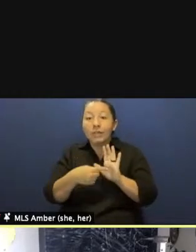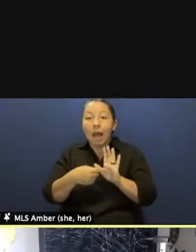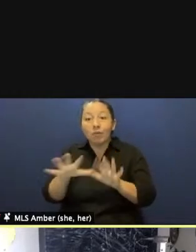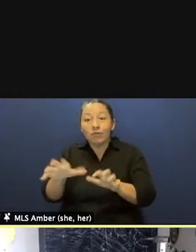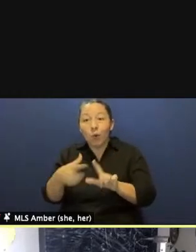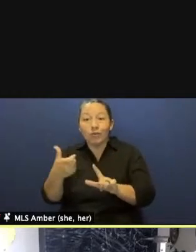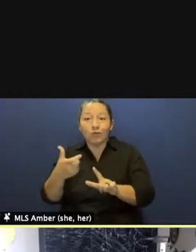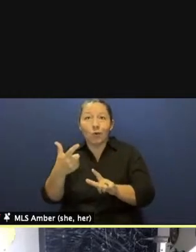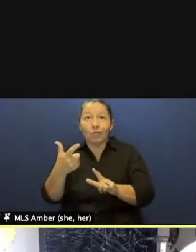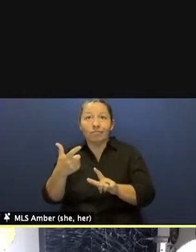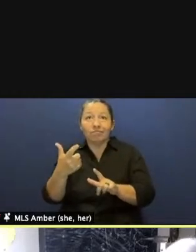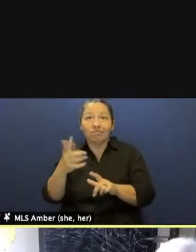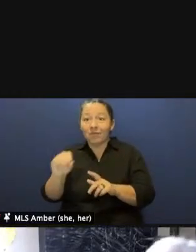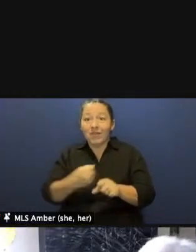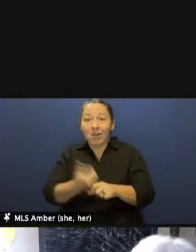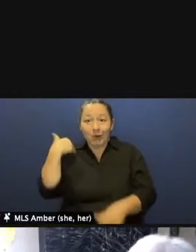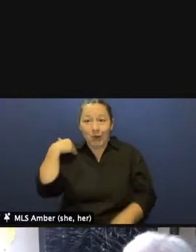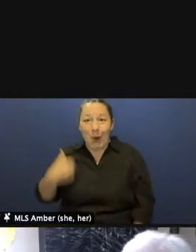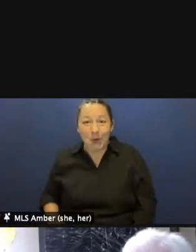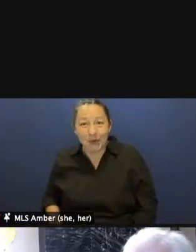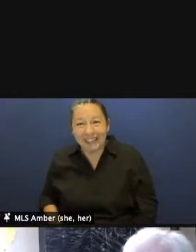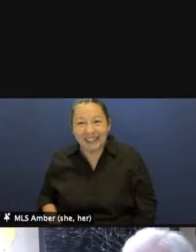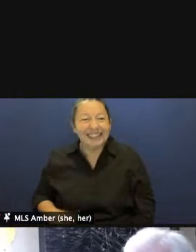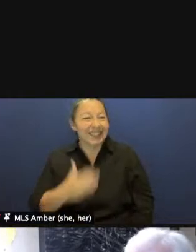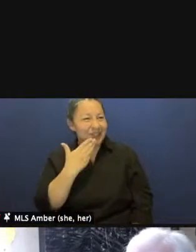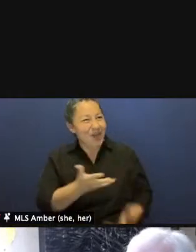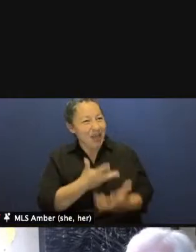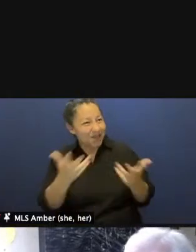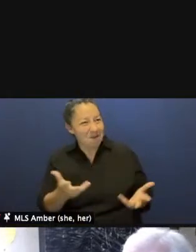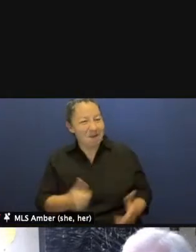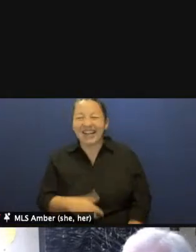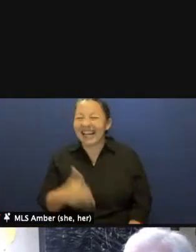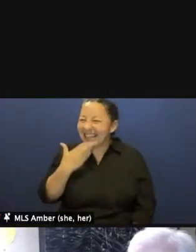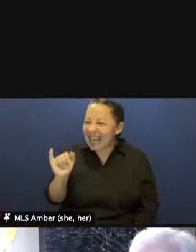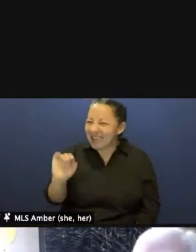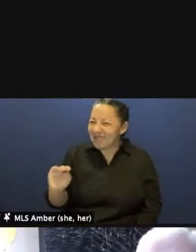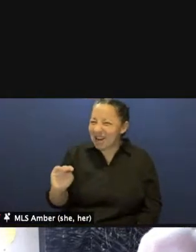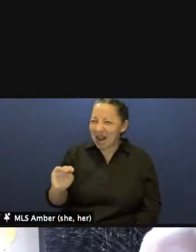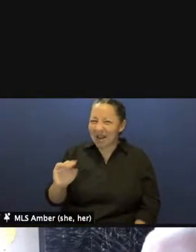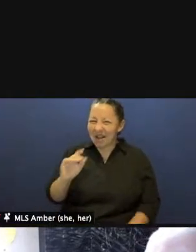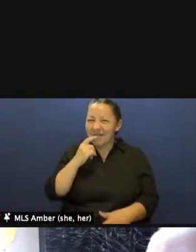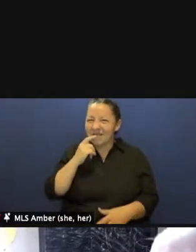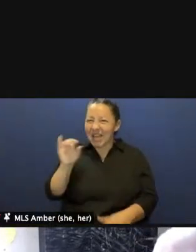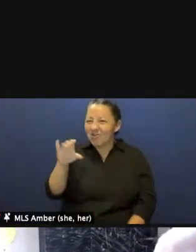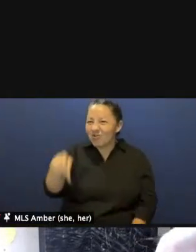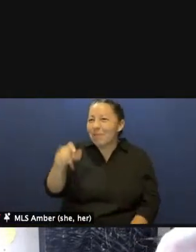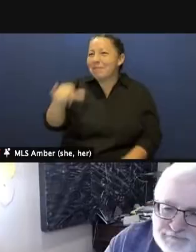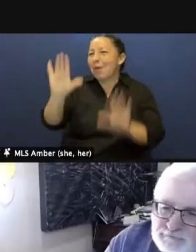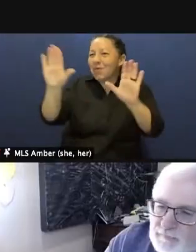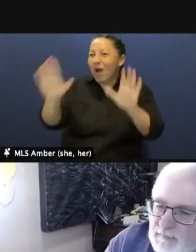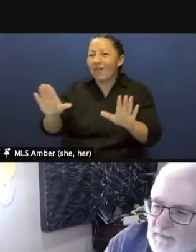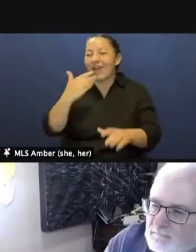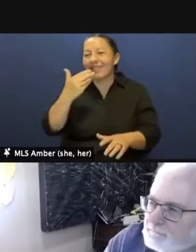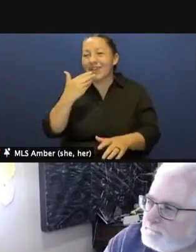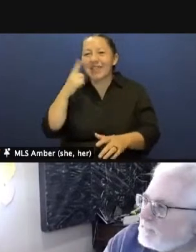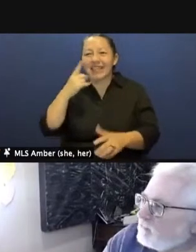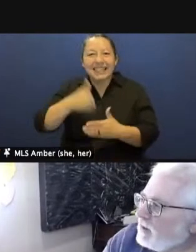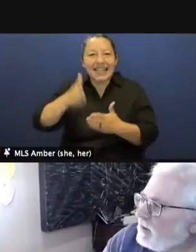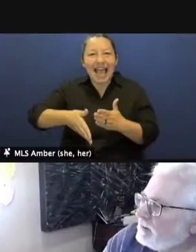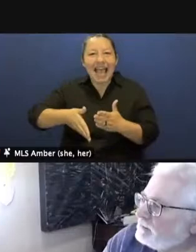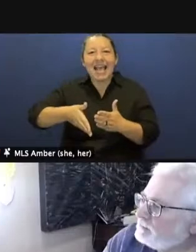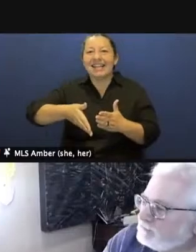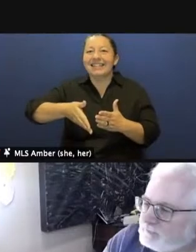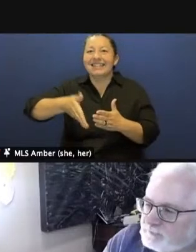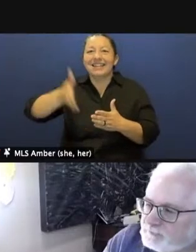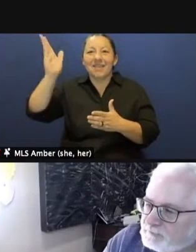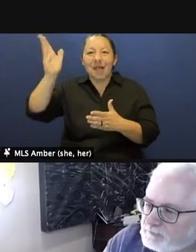very much. Thank you, Chip. Wonderful. Thank you. And I think that's the end of the plenary session. I can see